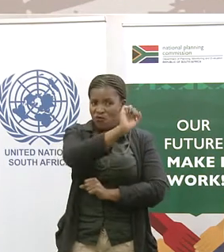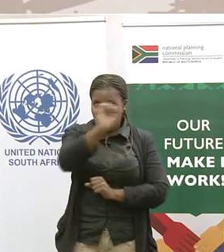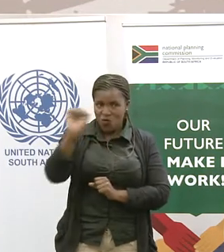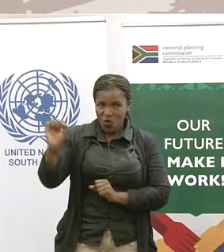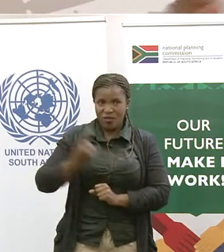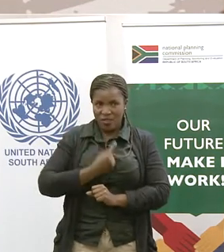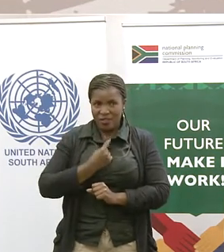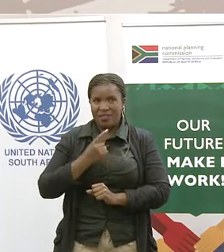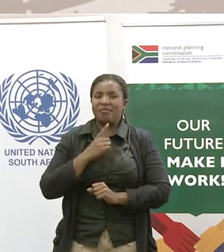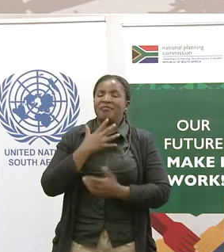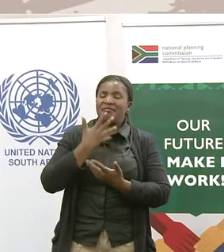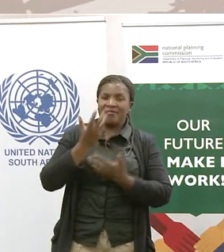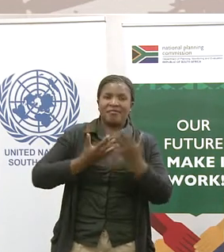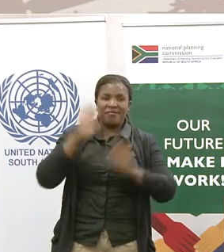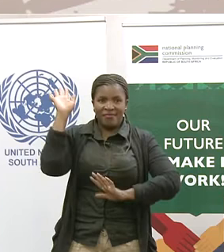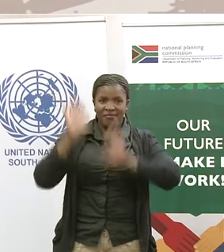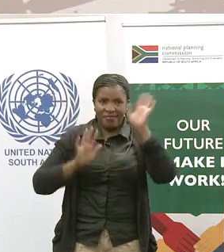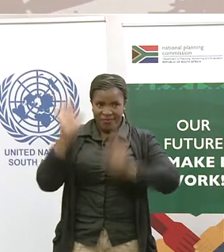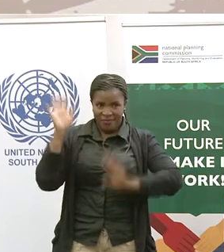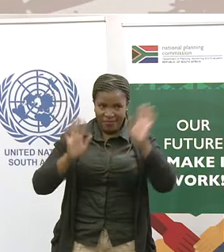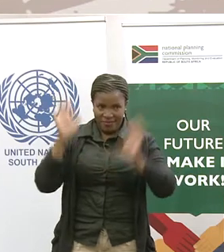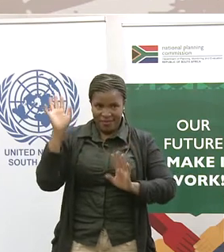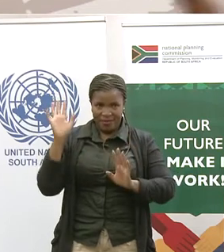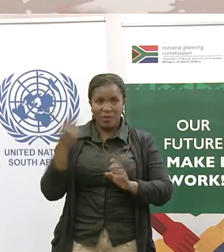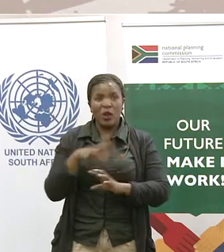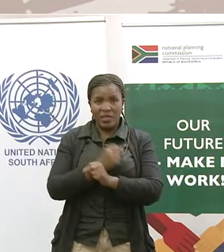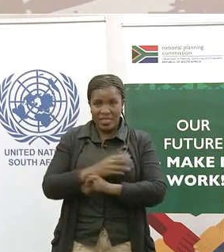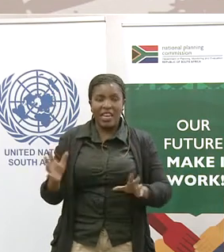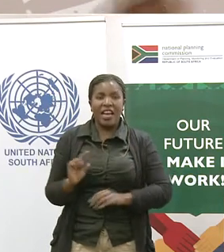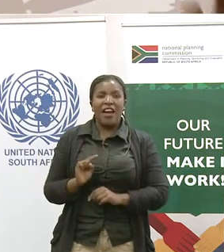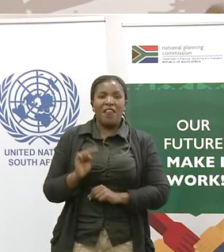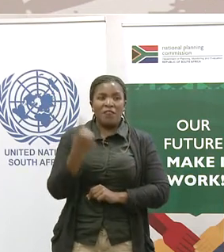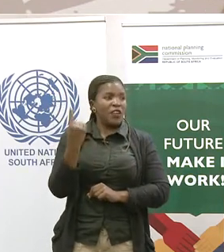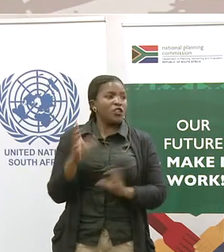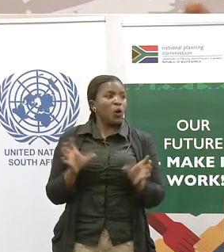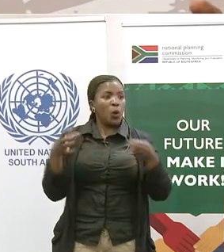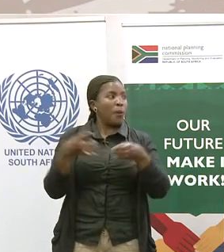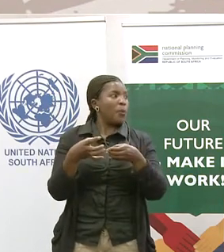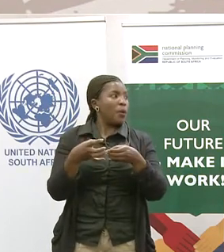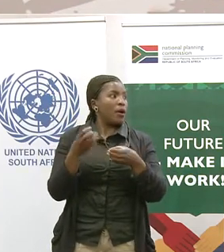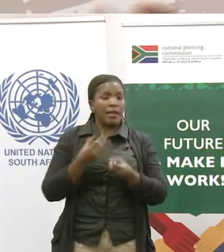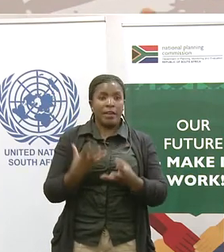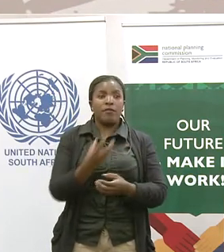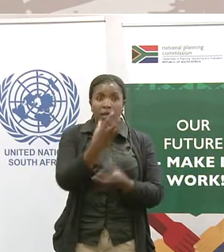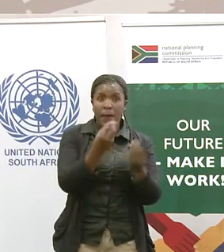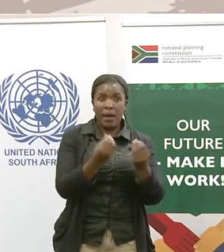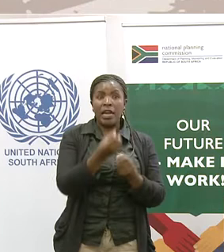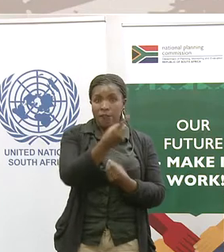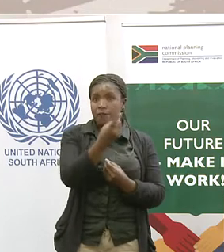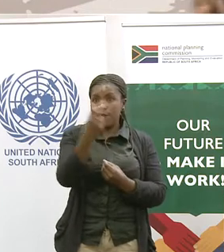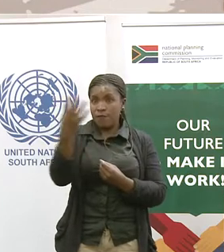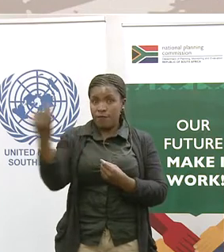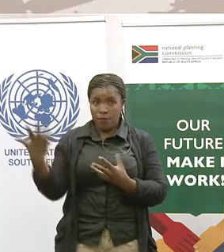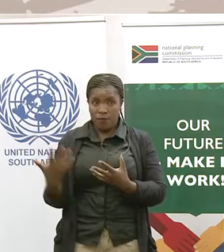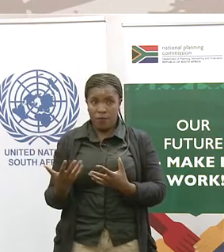mic. I'll take the first set of hands. I'll give specific numbers to that, so if you can just note your